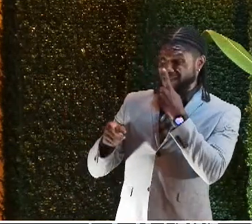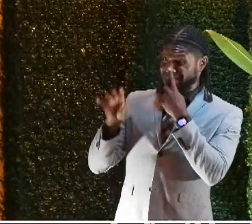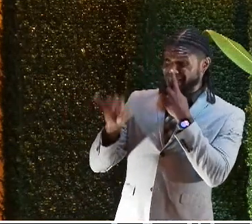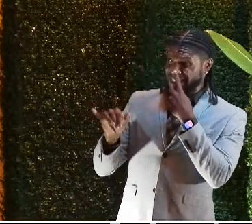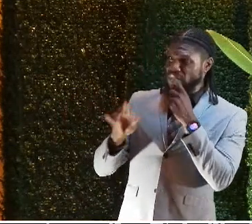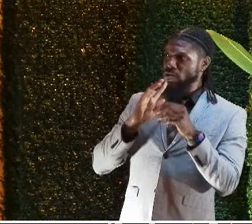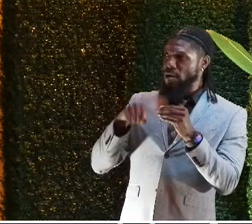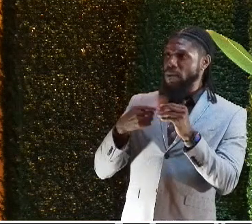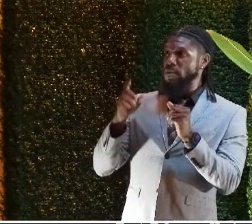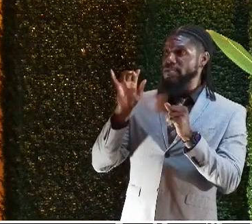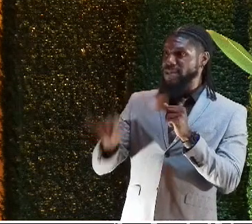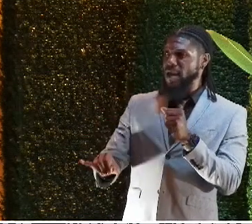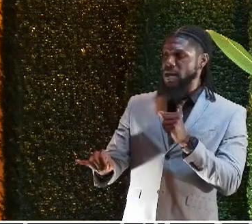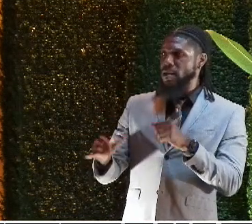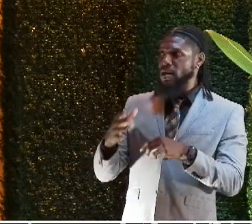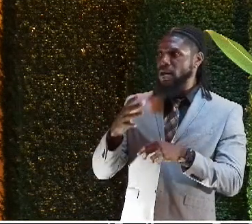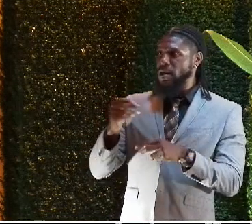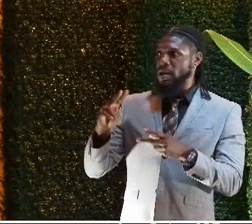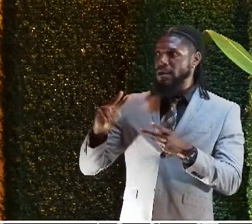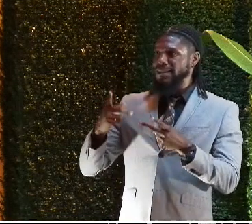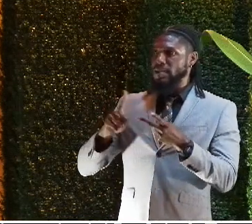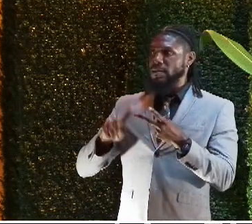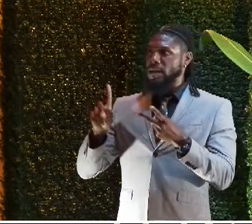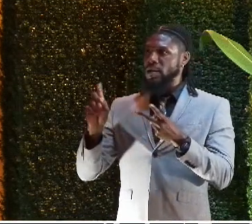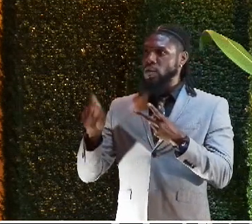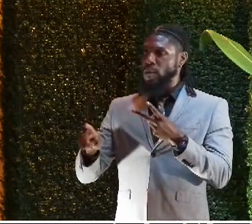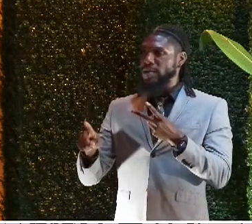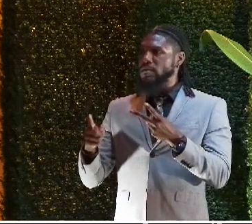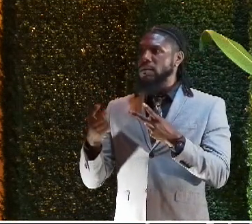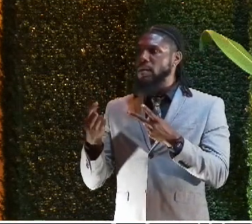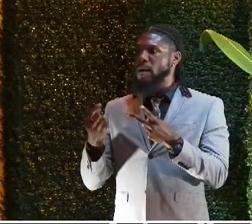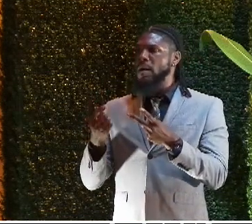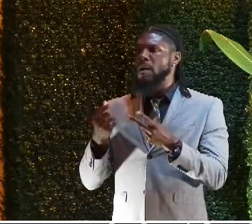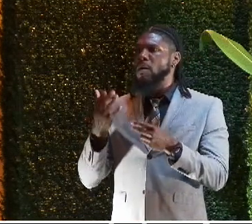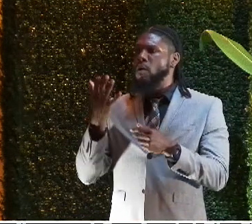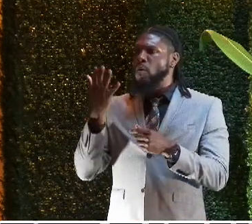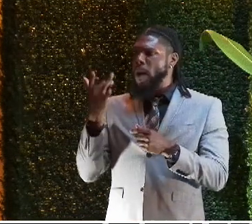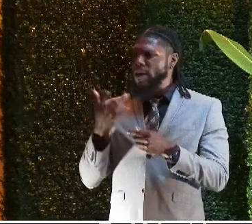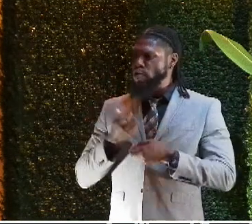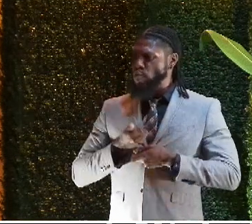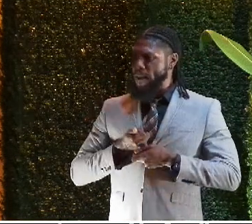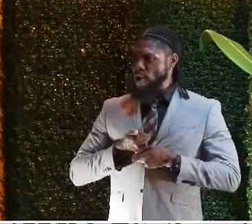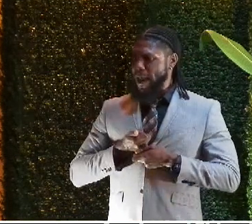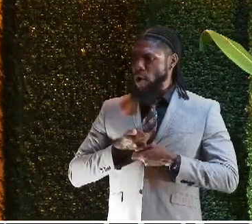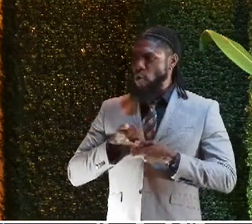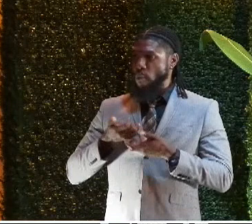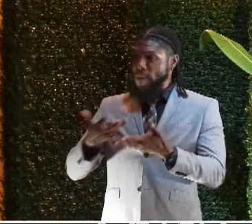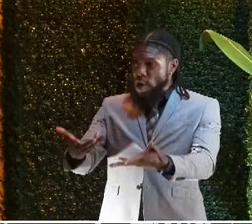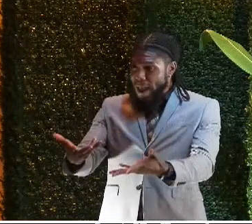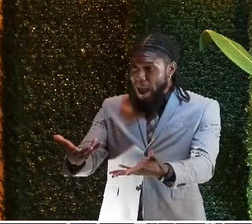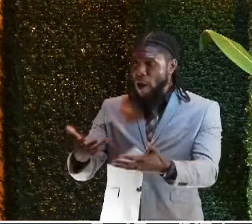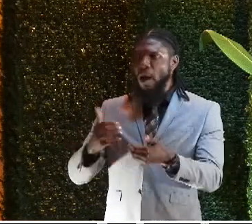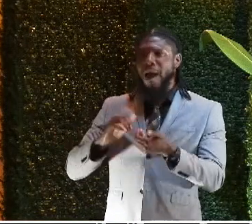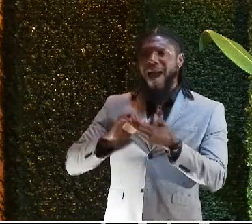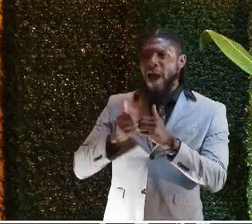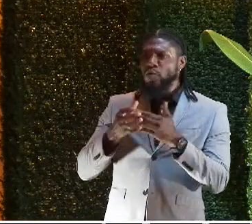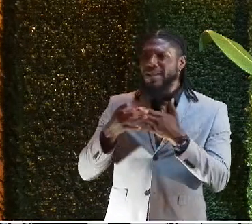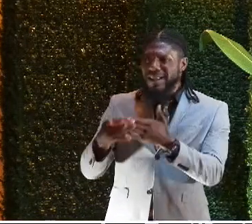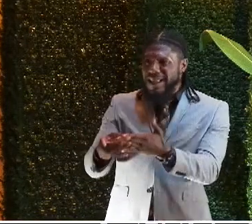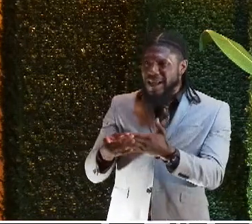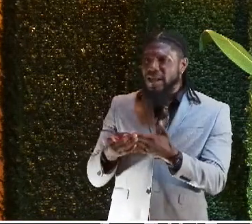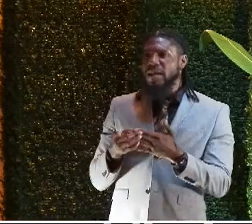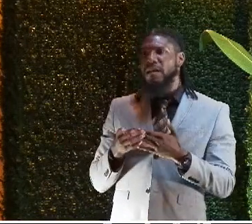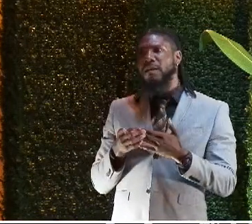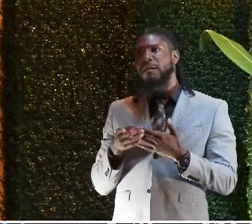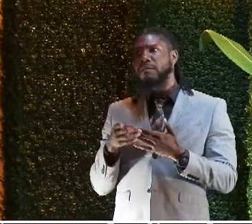And the second question is basically, how don't you burn out? How do you lead without becoming exhausted or, yeah. And the one